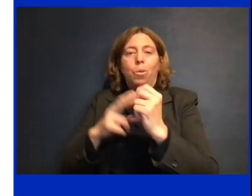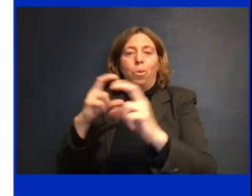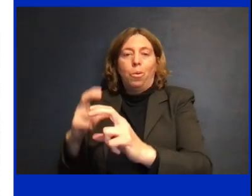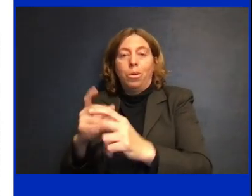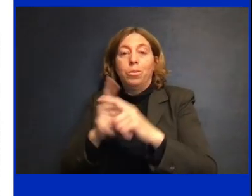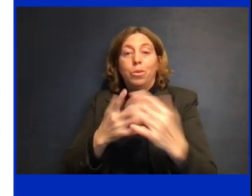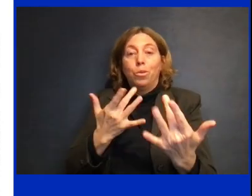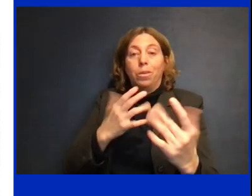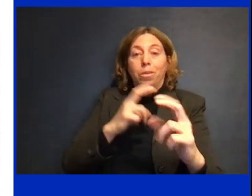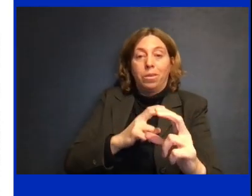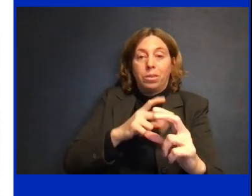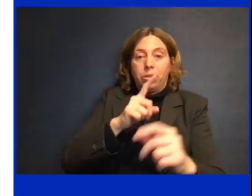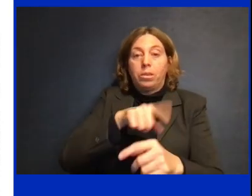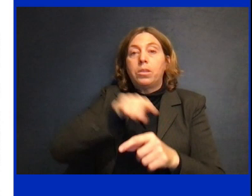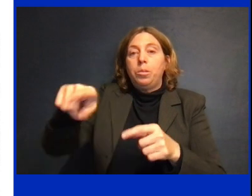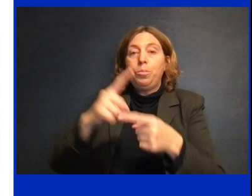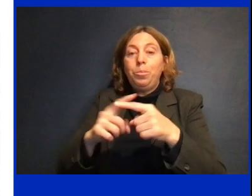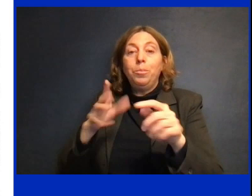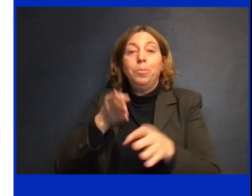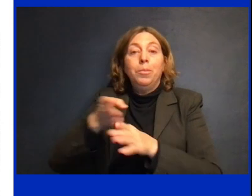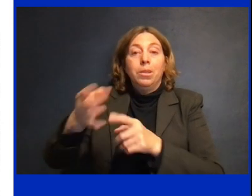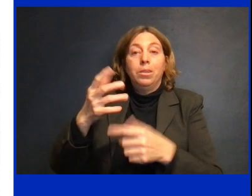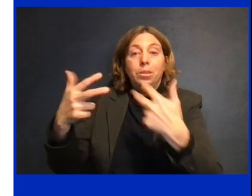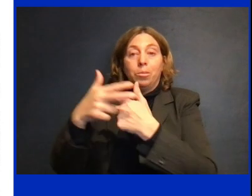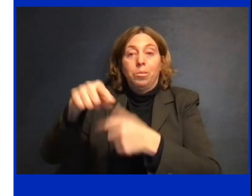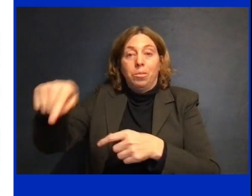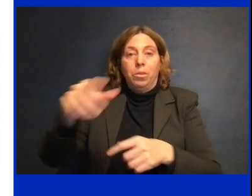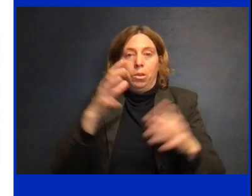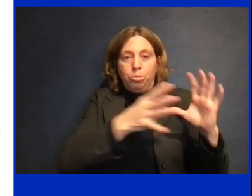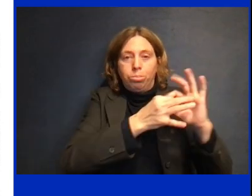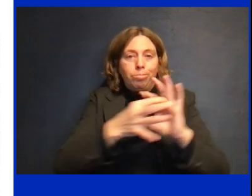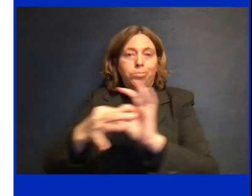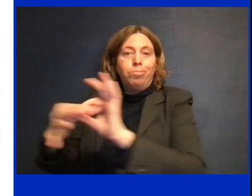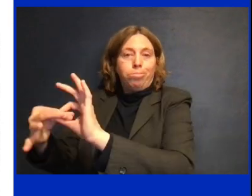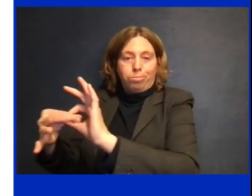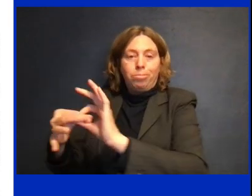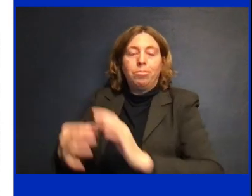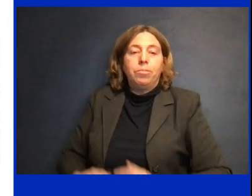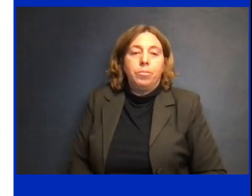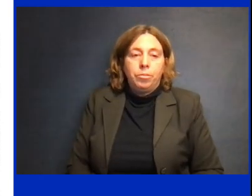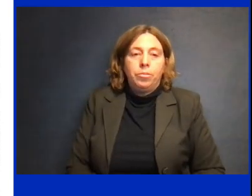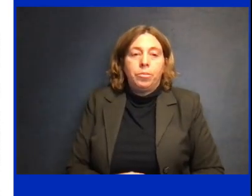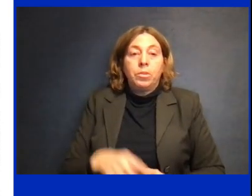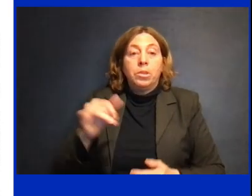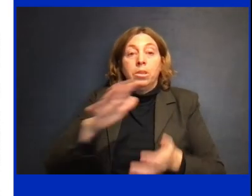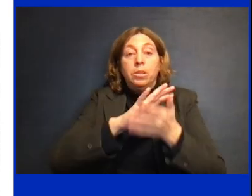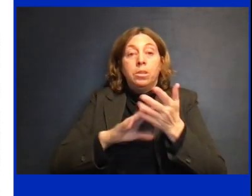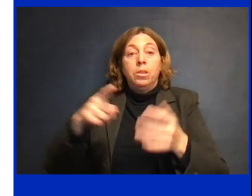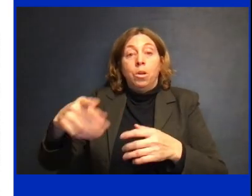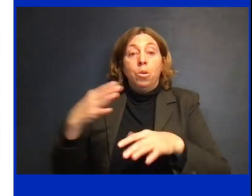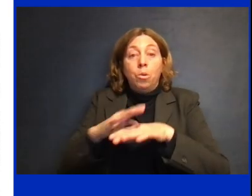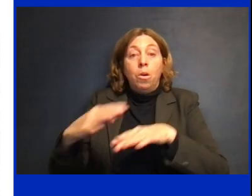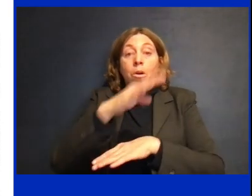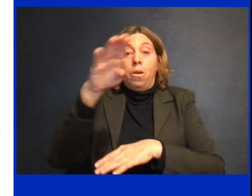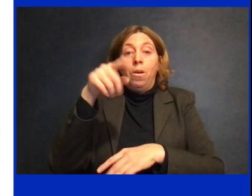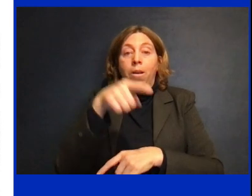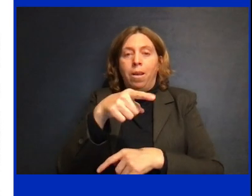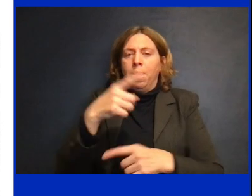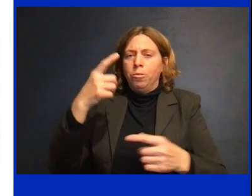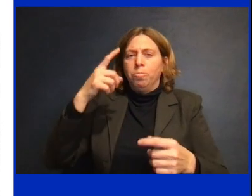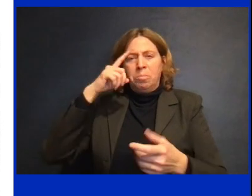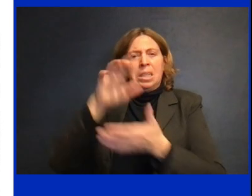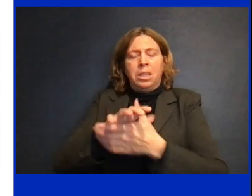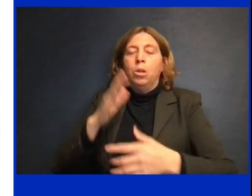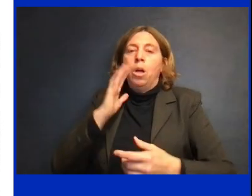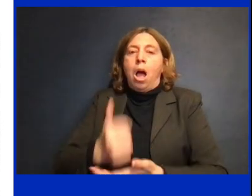facility and main terminal. The design of the ramps will greatly relieve congestion on